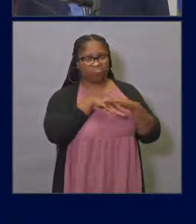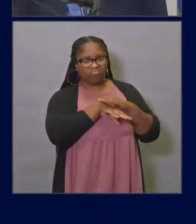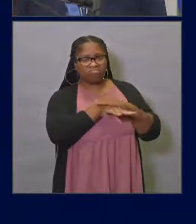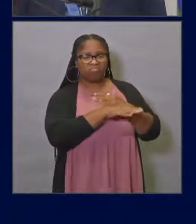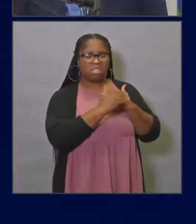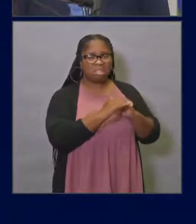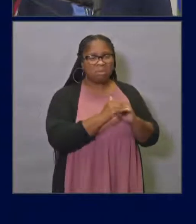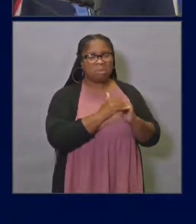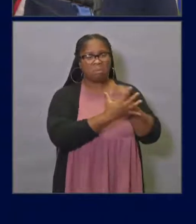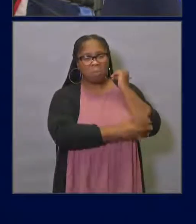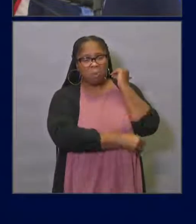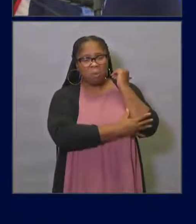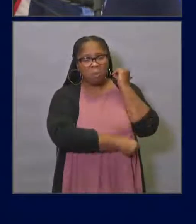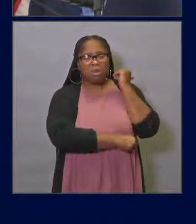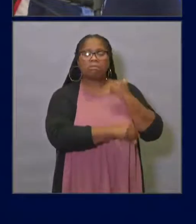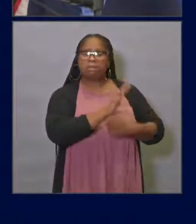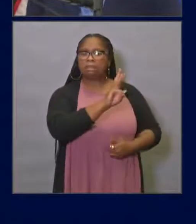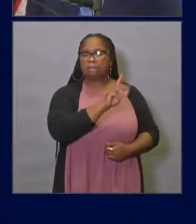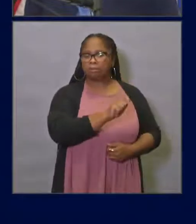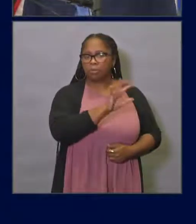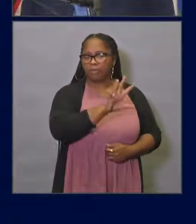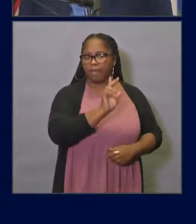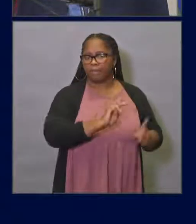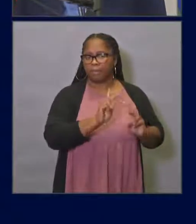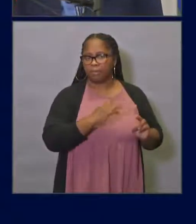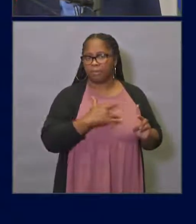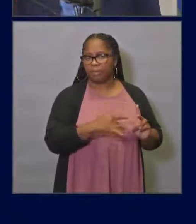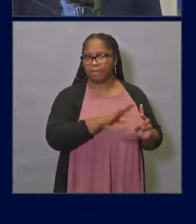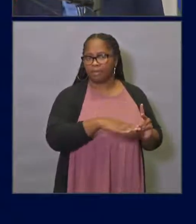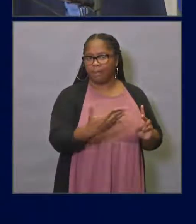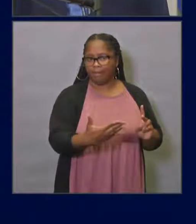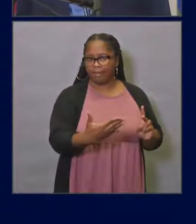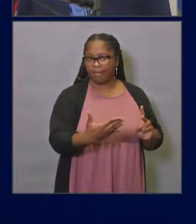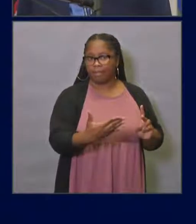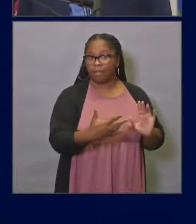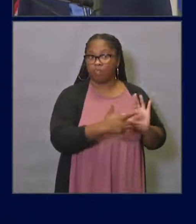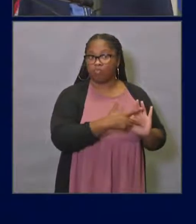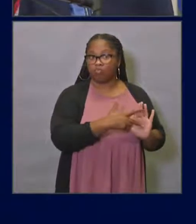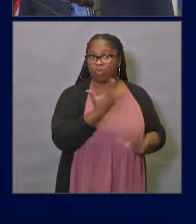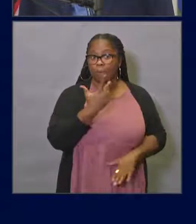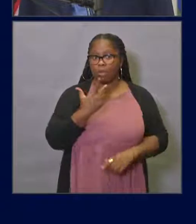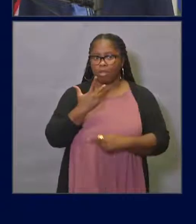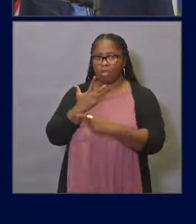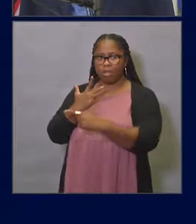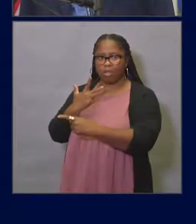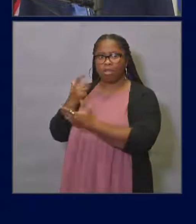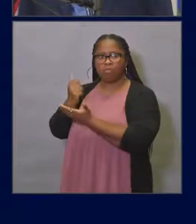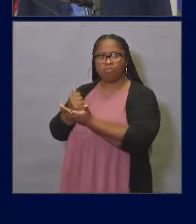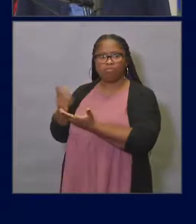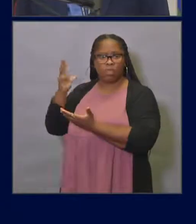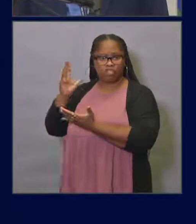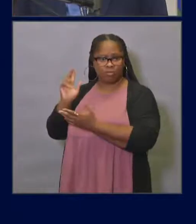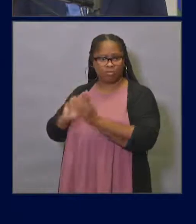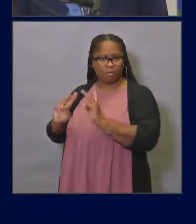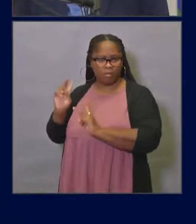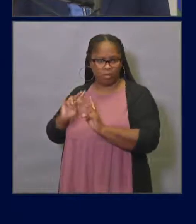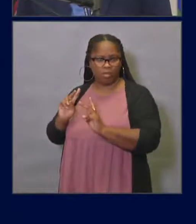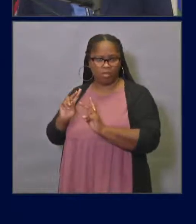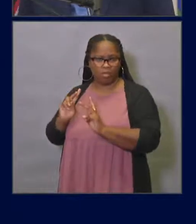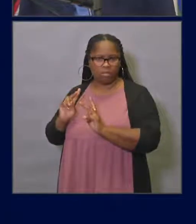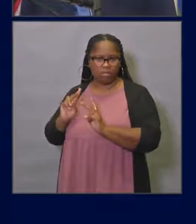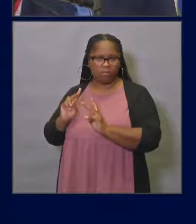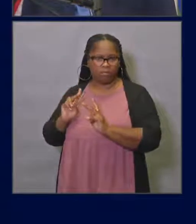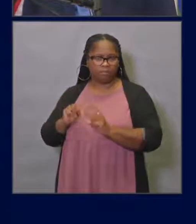6.5 deaths per 100,000 people, and that was over 3 times the rate for people living in the higher resource